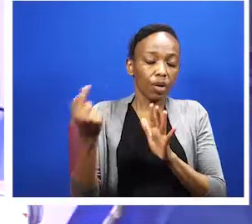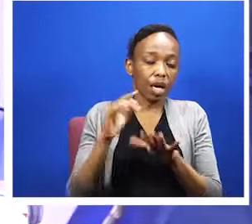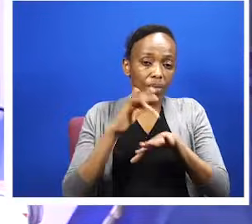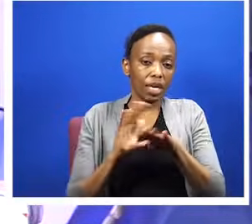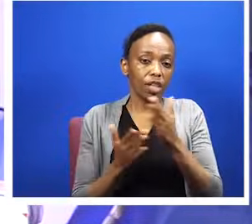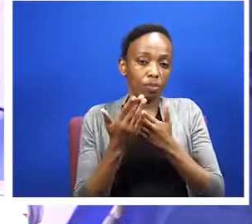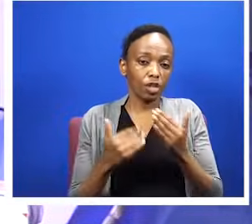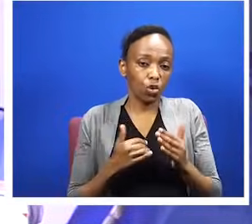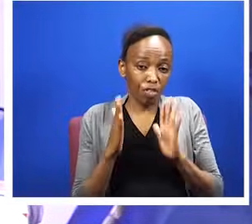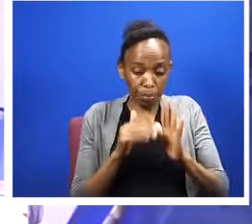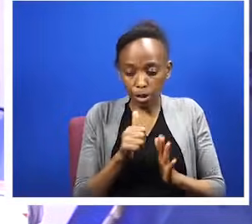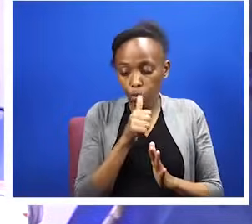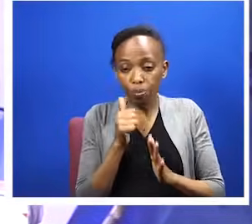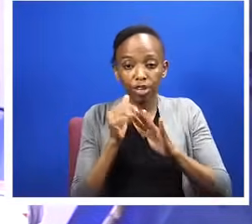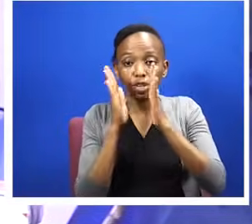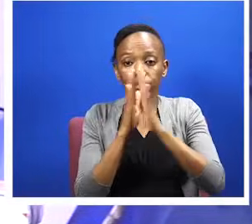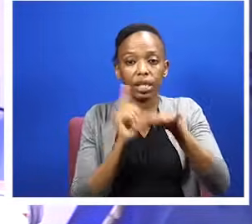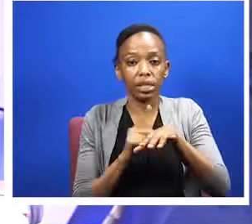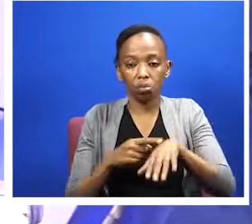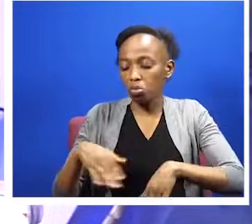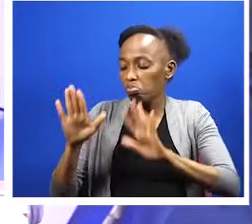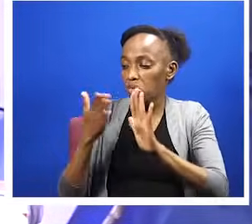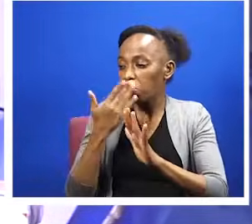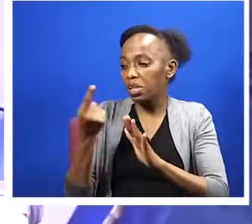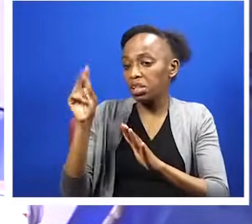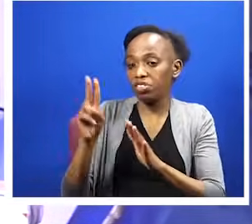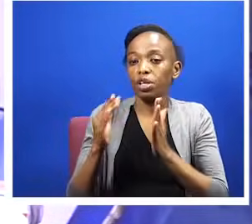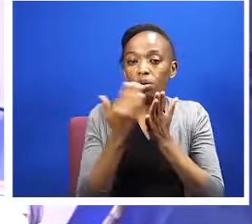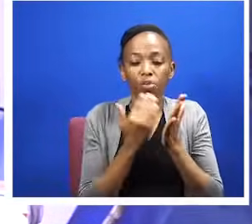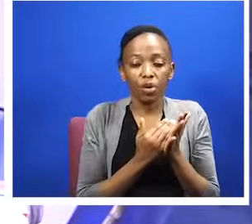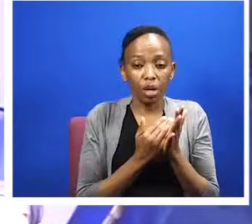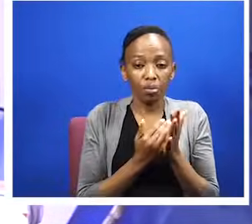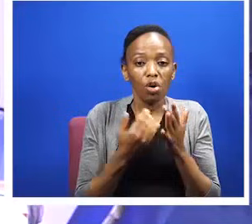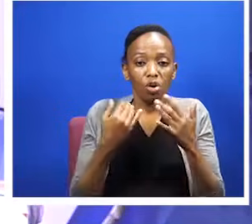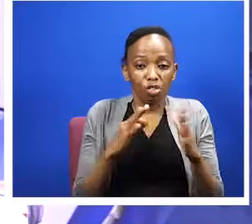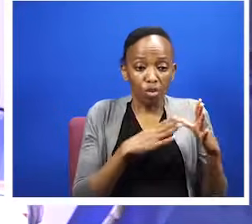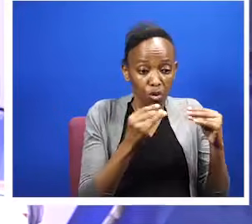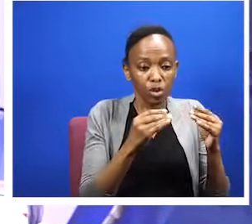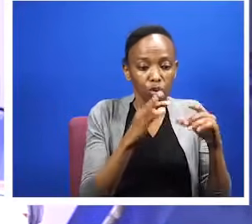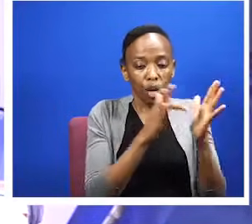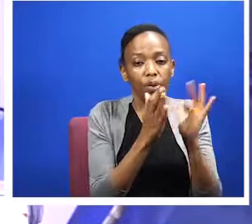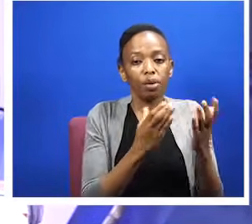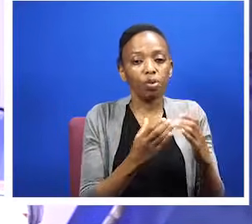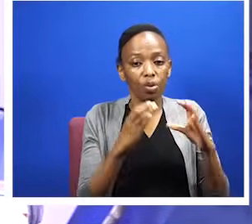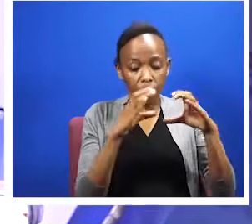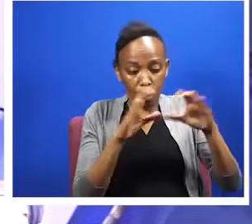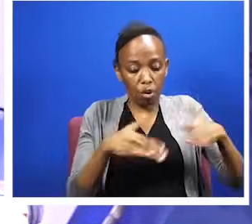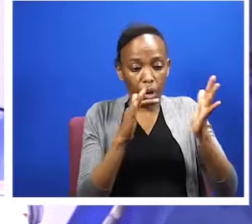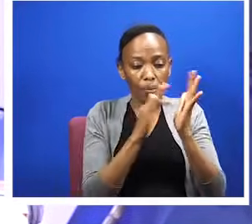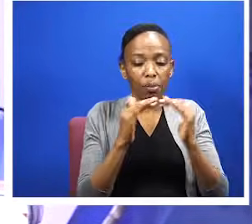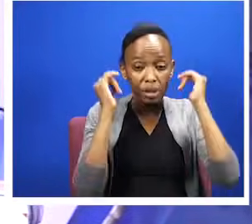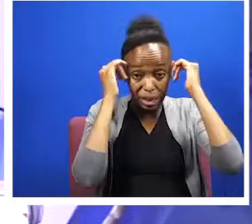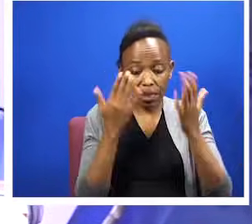the personal devotion or give up your best TV program for the sake of going to a Bible club or a